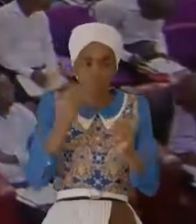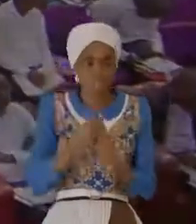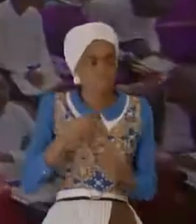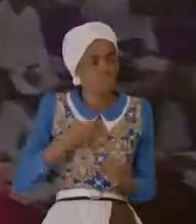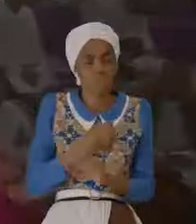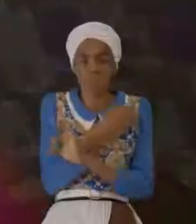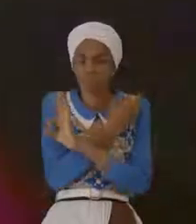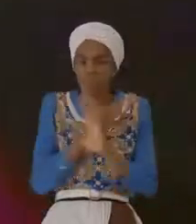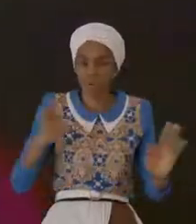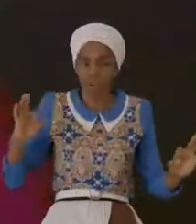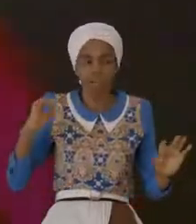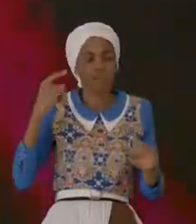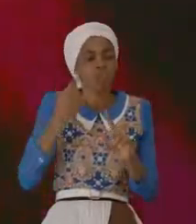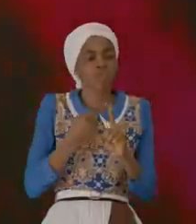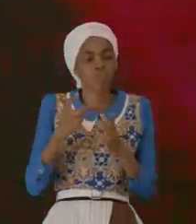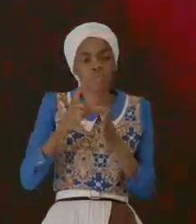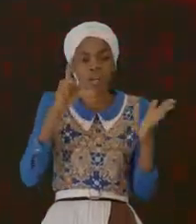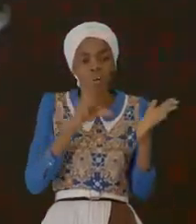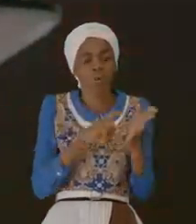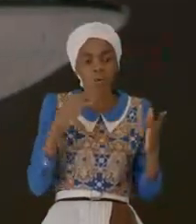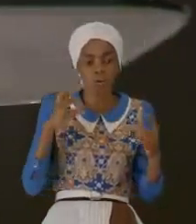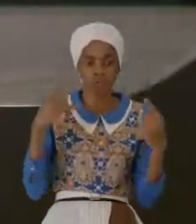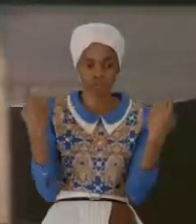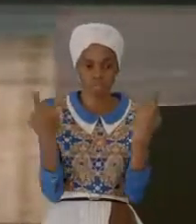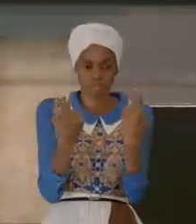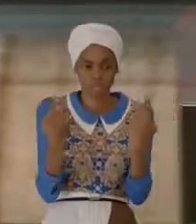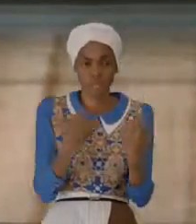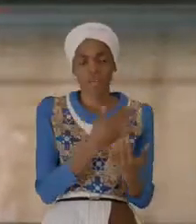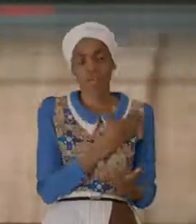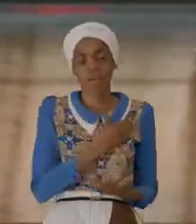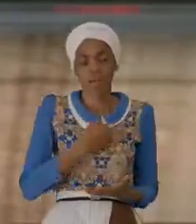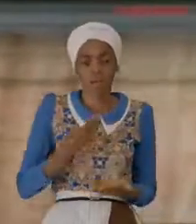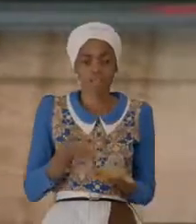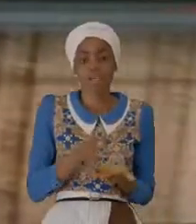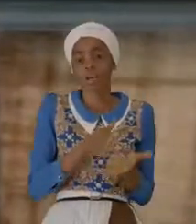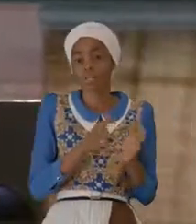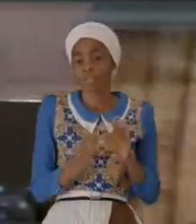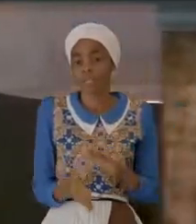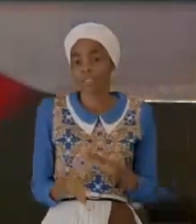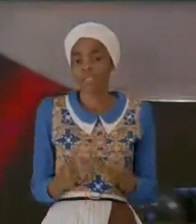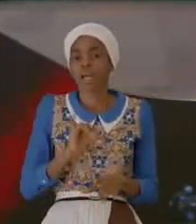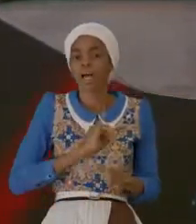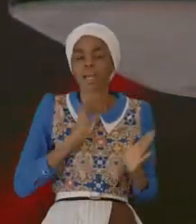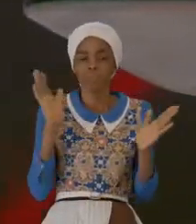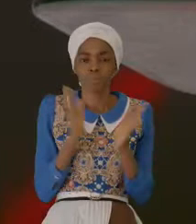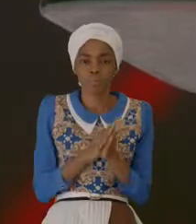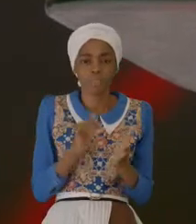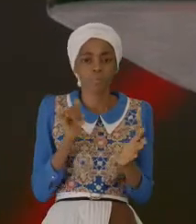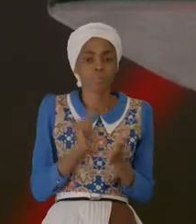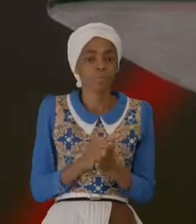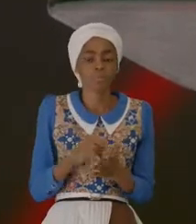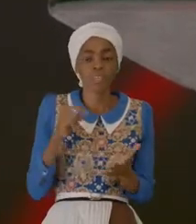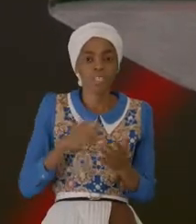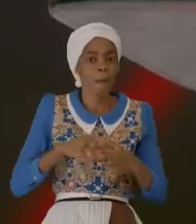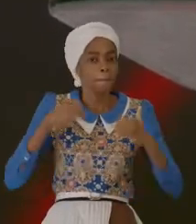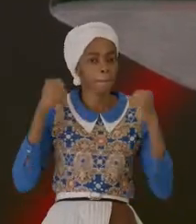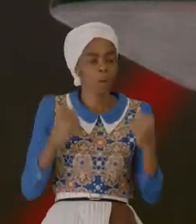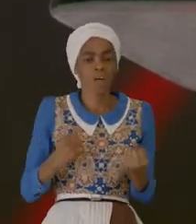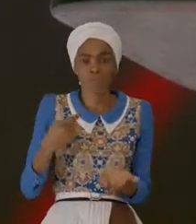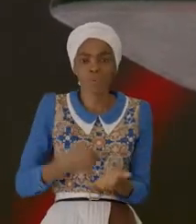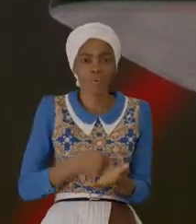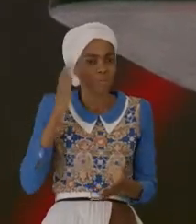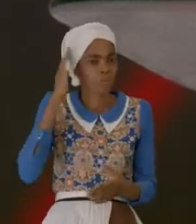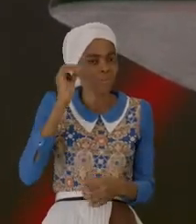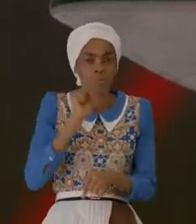from the law of sin and death I pray that this powerful gospel will